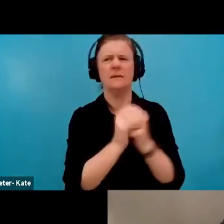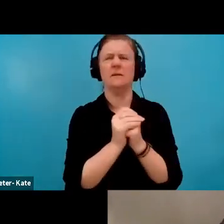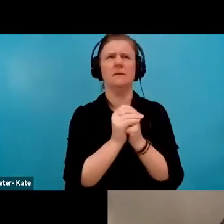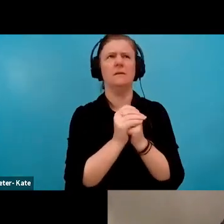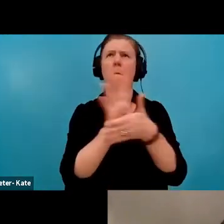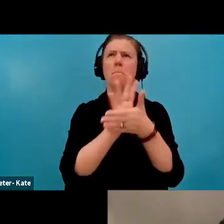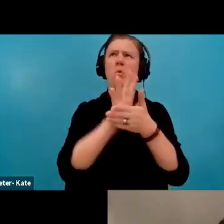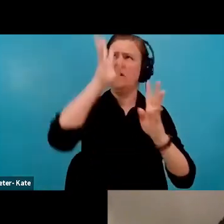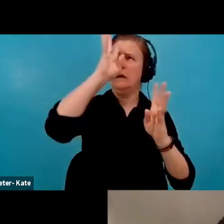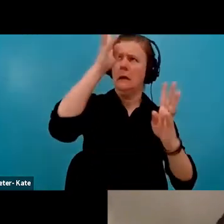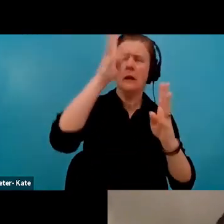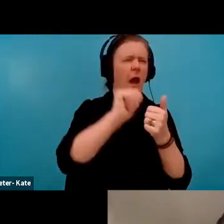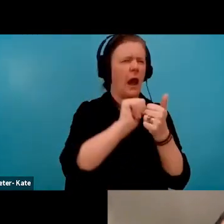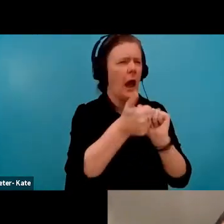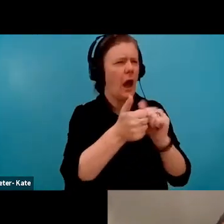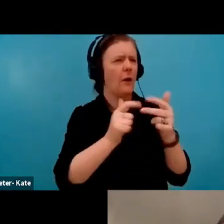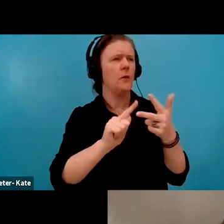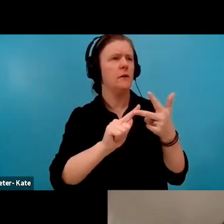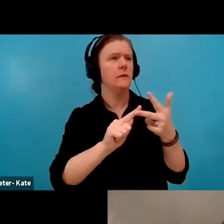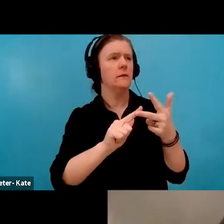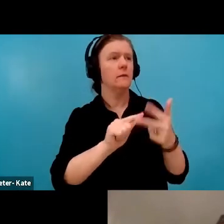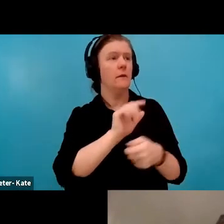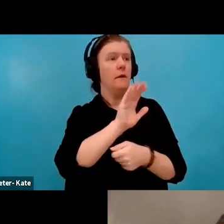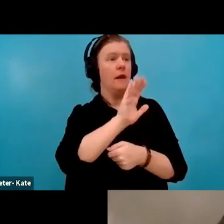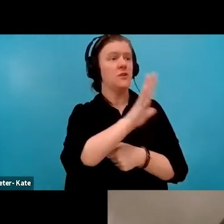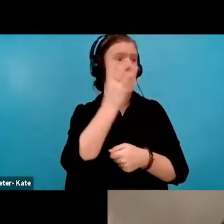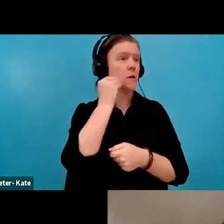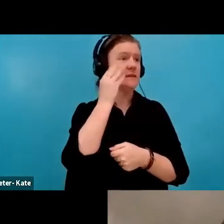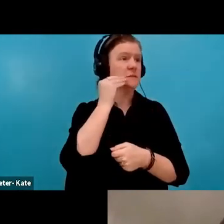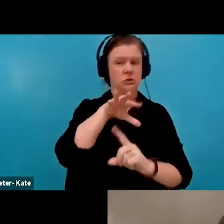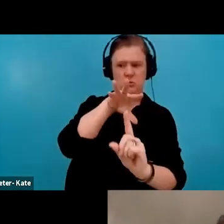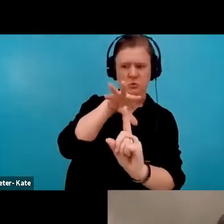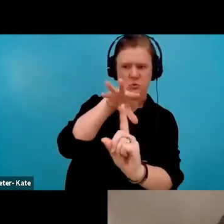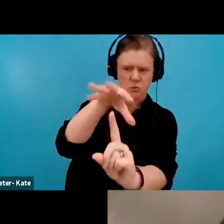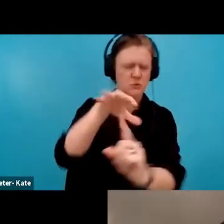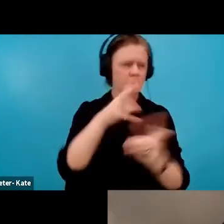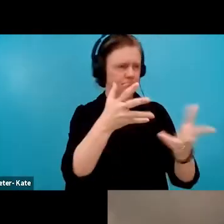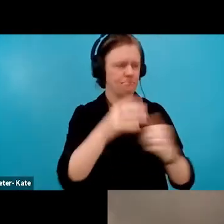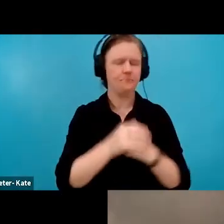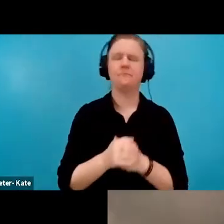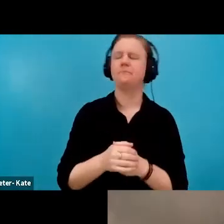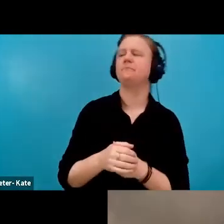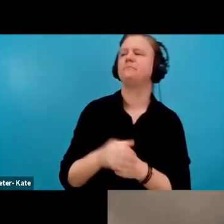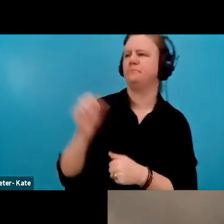how that film came to be, and then get into your experience of making the film. Sure.